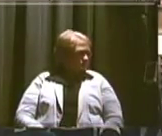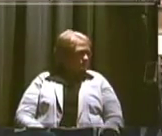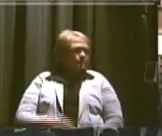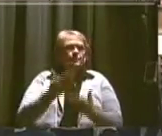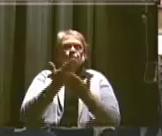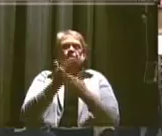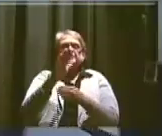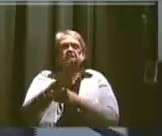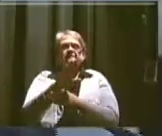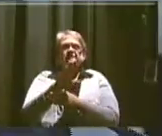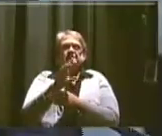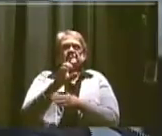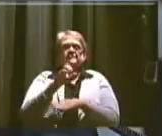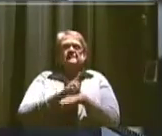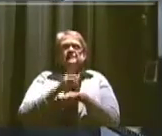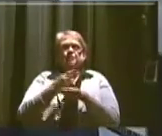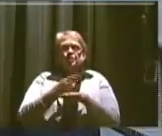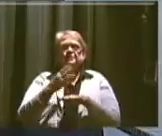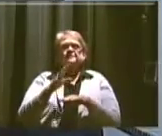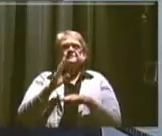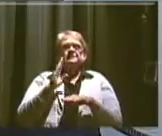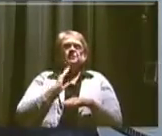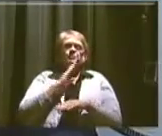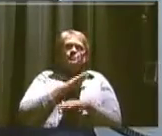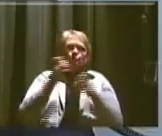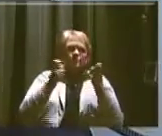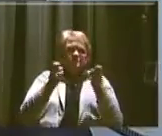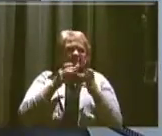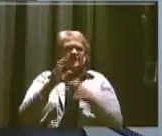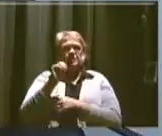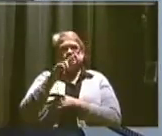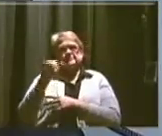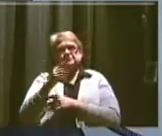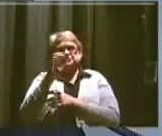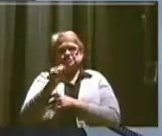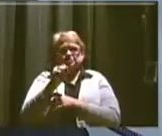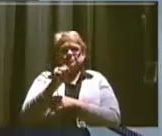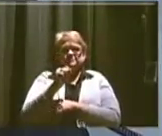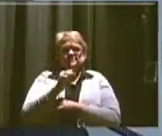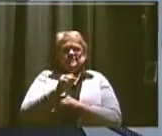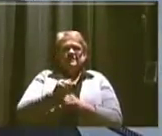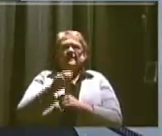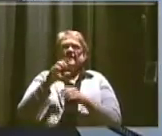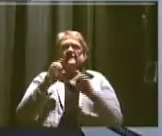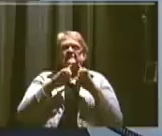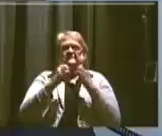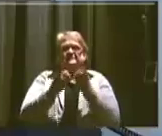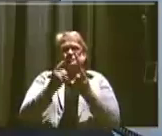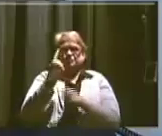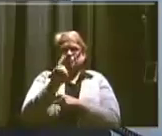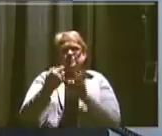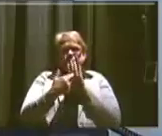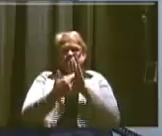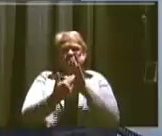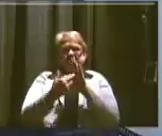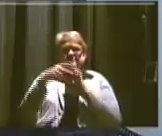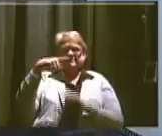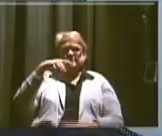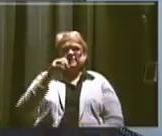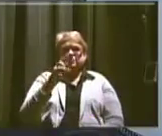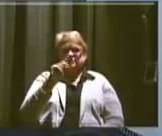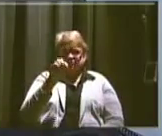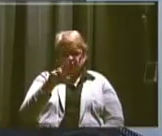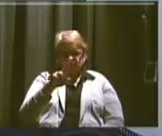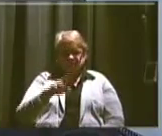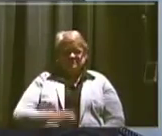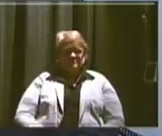Good evening, Dr. Hargens, Board Chair, Mr. Jones, District 1 Representative Ms. Porter, and members of the Board of Education. Thank you